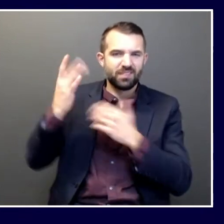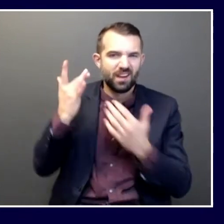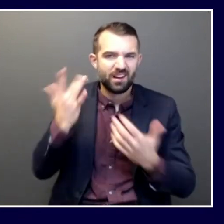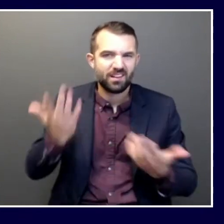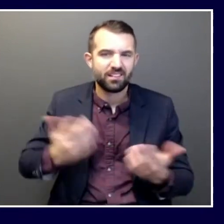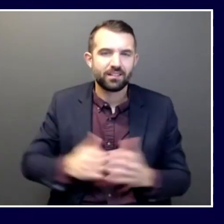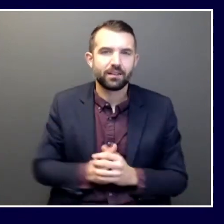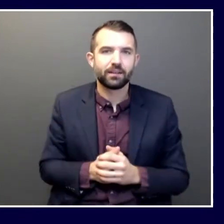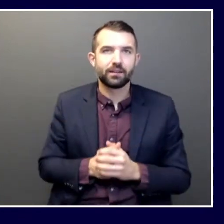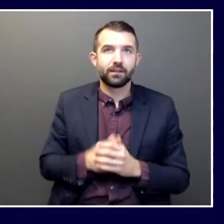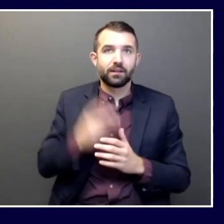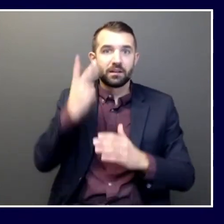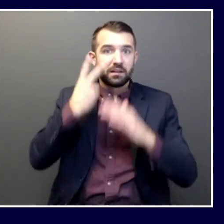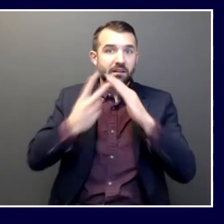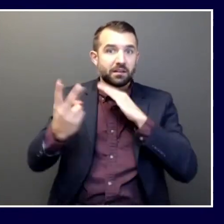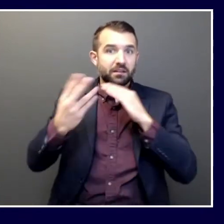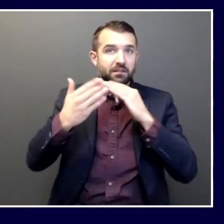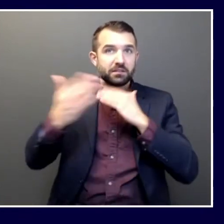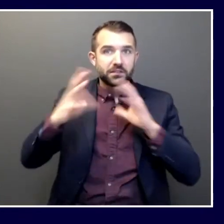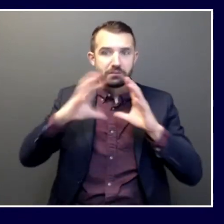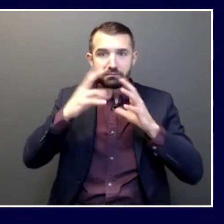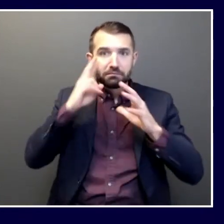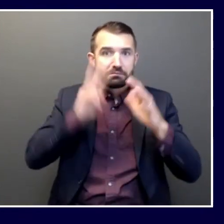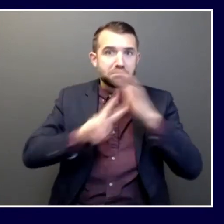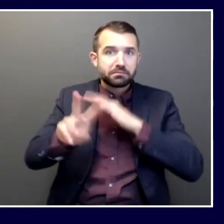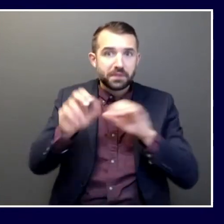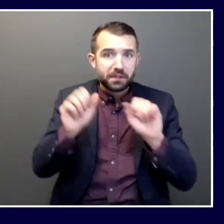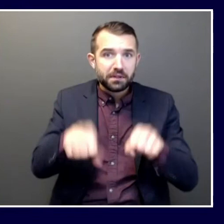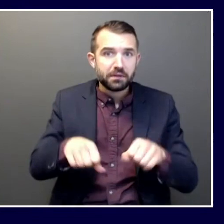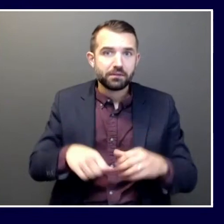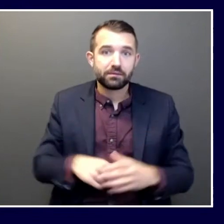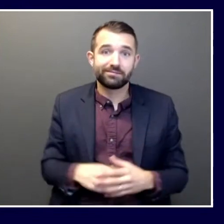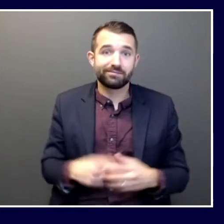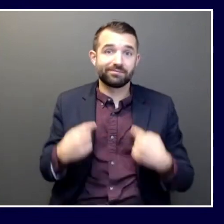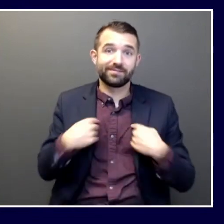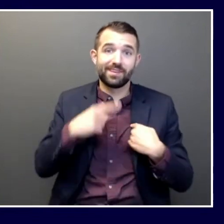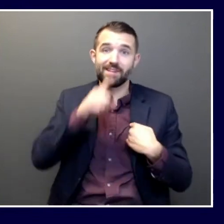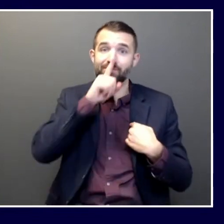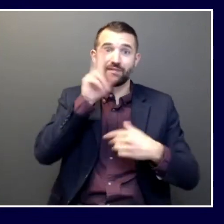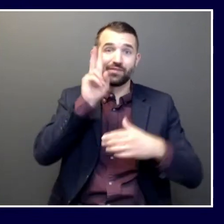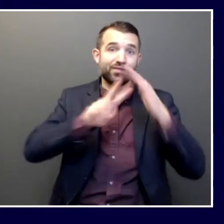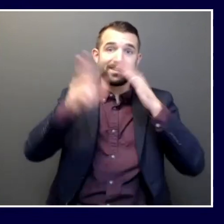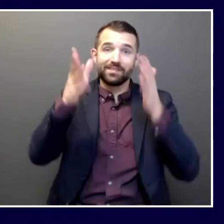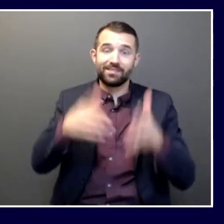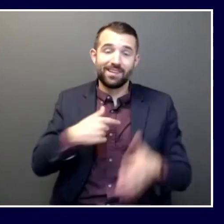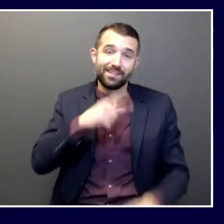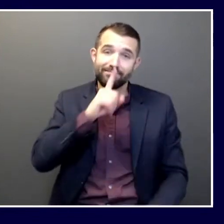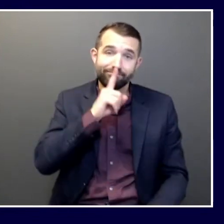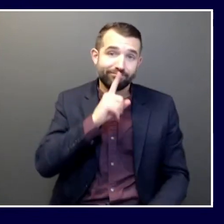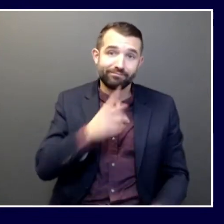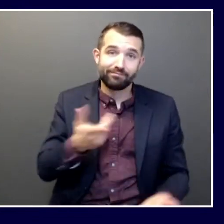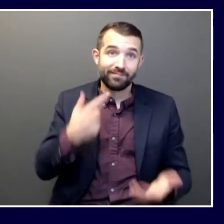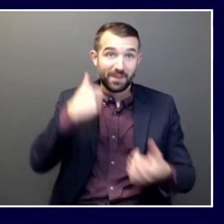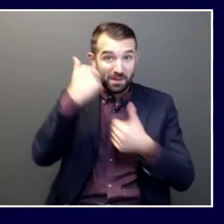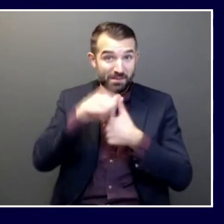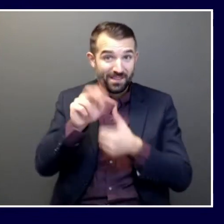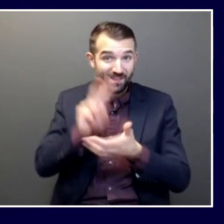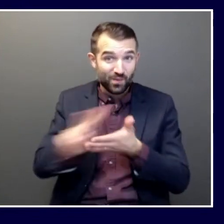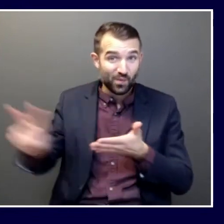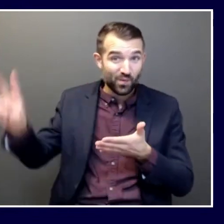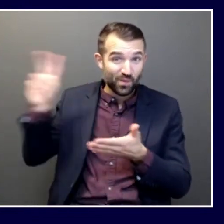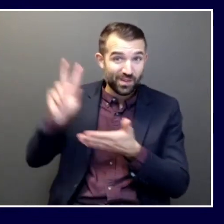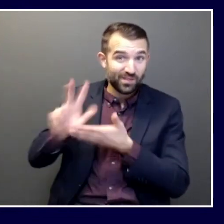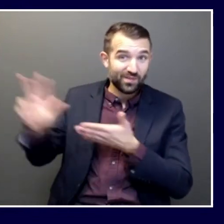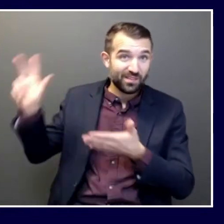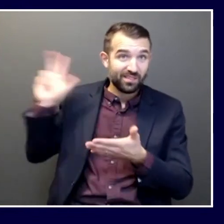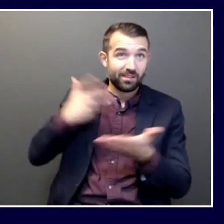Yeah, you all know my reticence to speculate, but Brian, as you recall, as we talked about a couple of weeks ago, the question